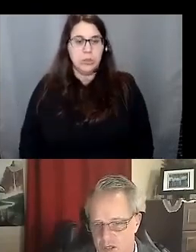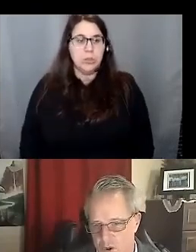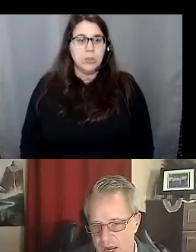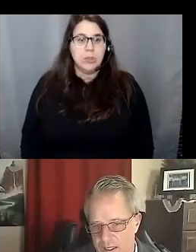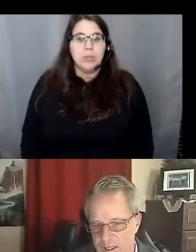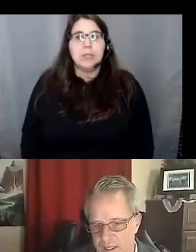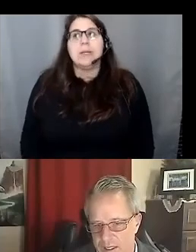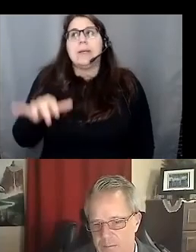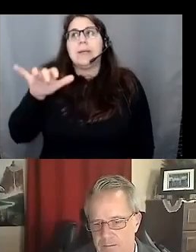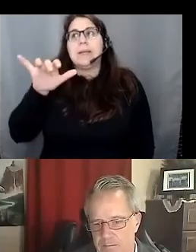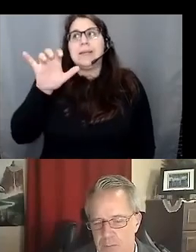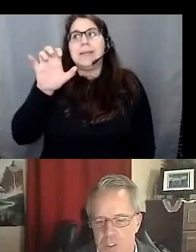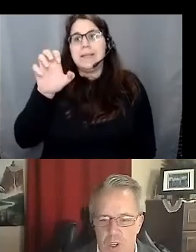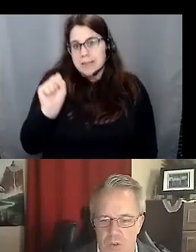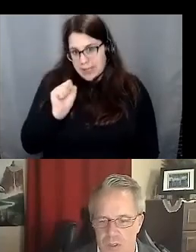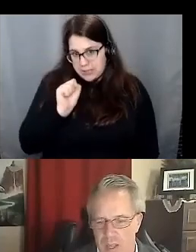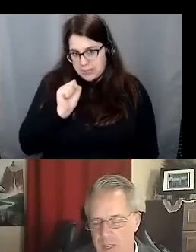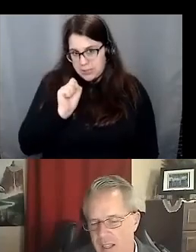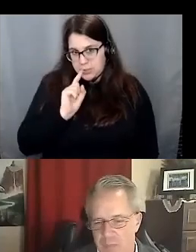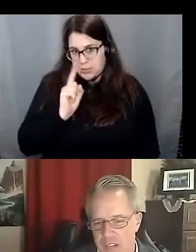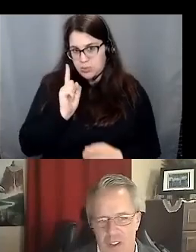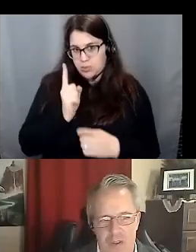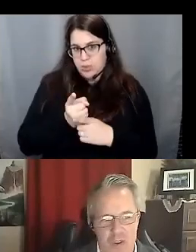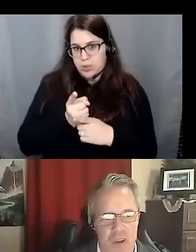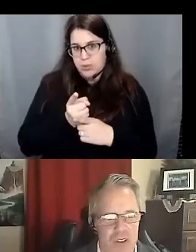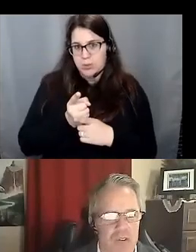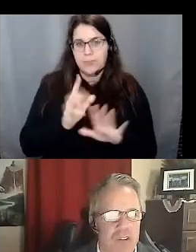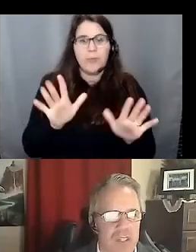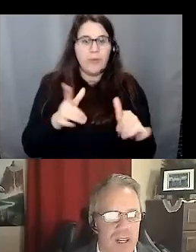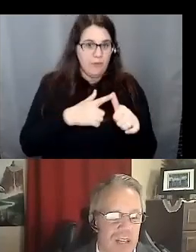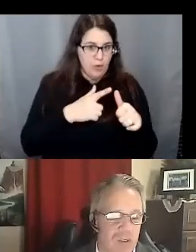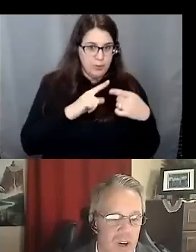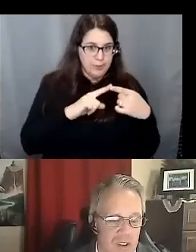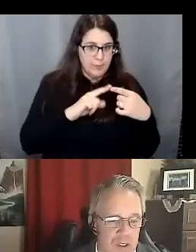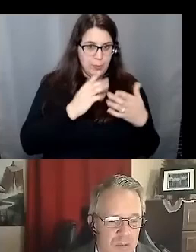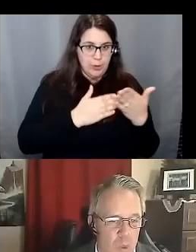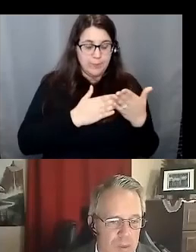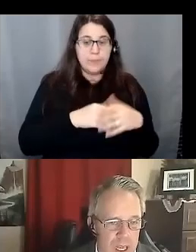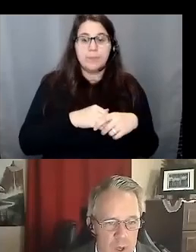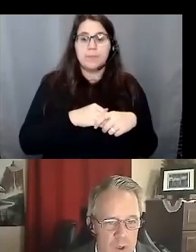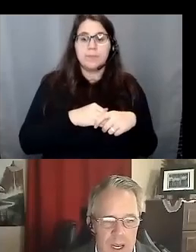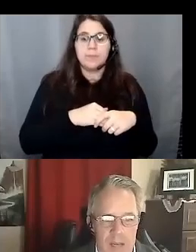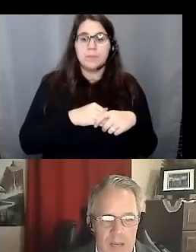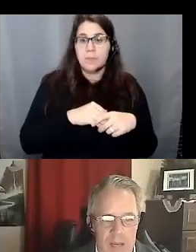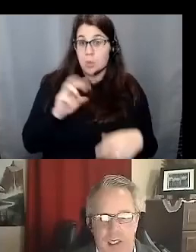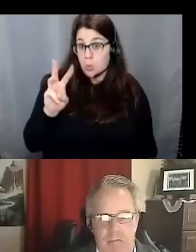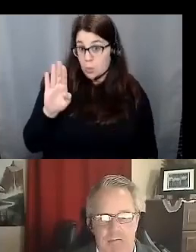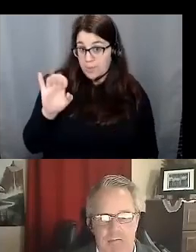That is correct. So let me answer the first question first. As far as website load